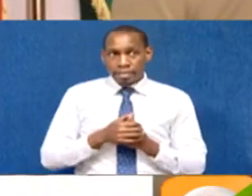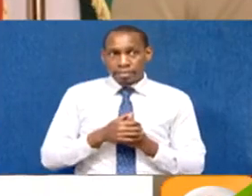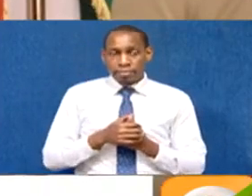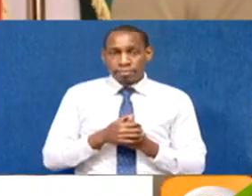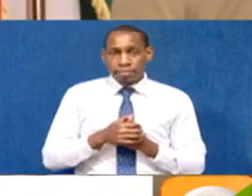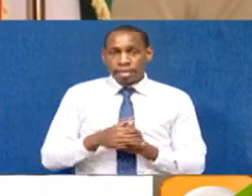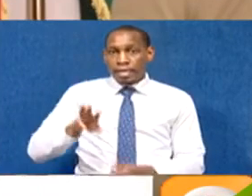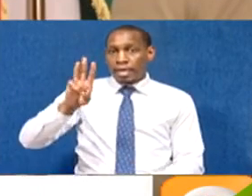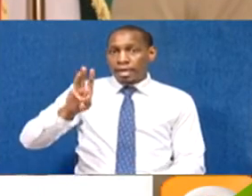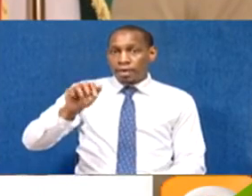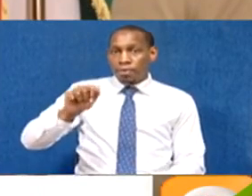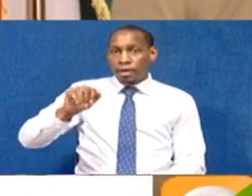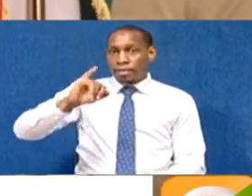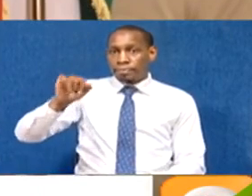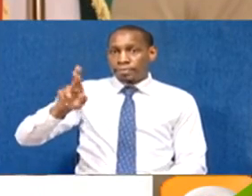is in Wajir.